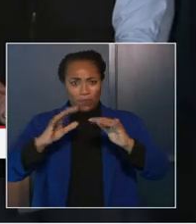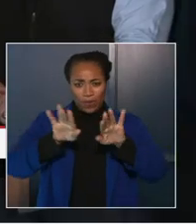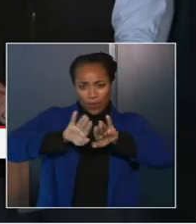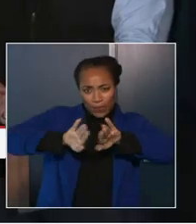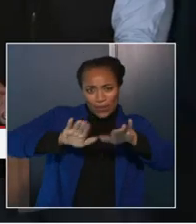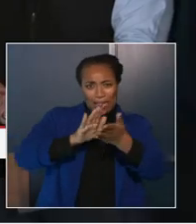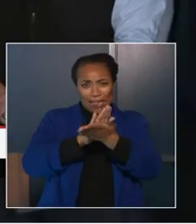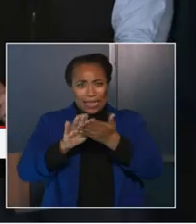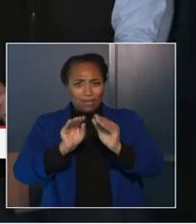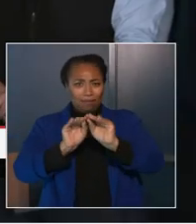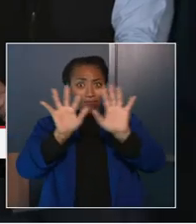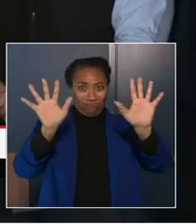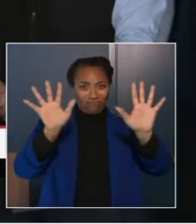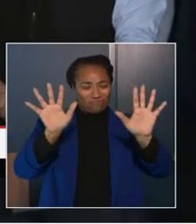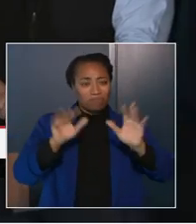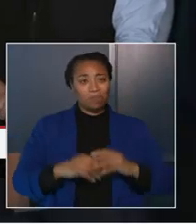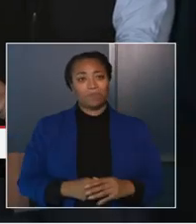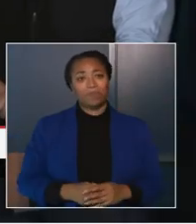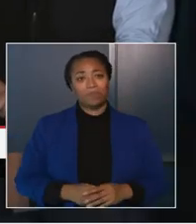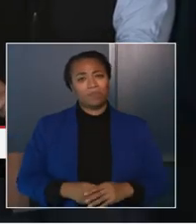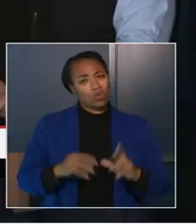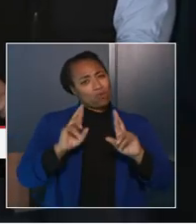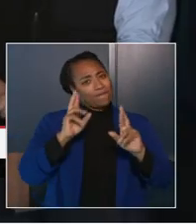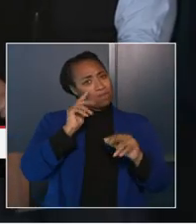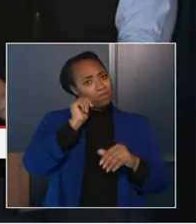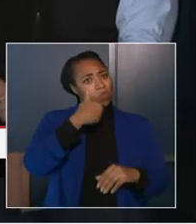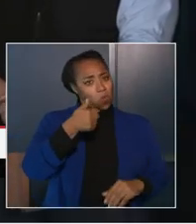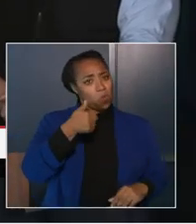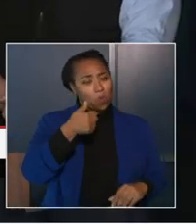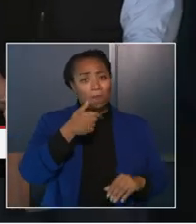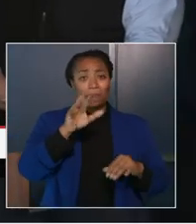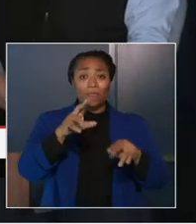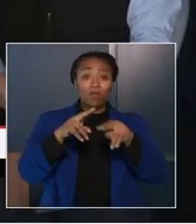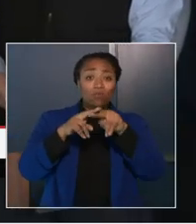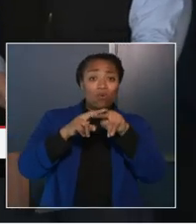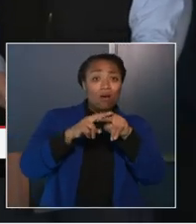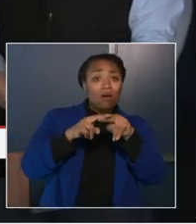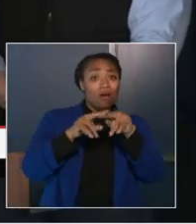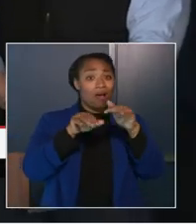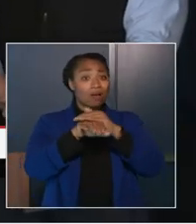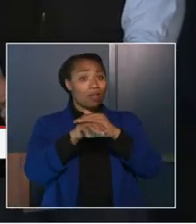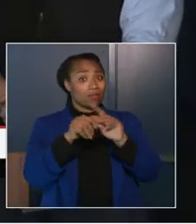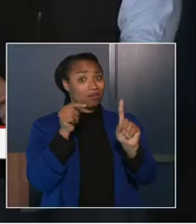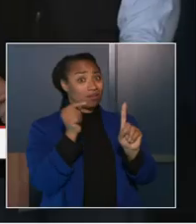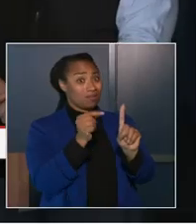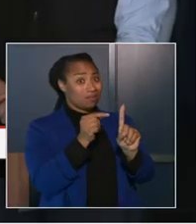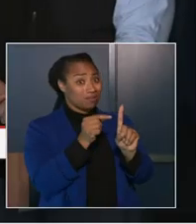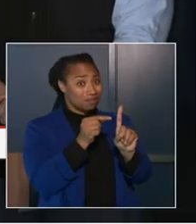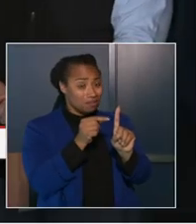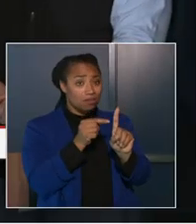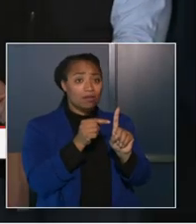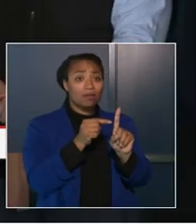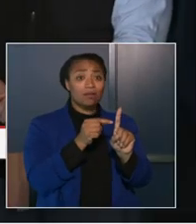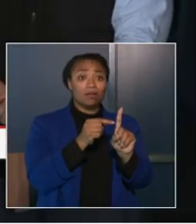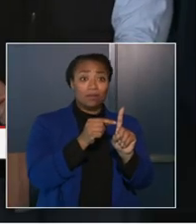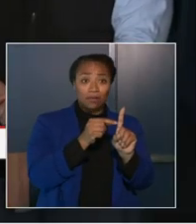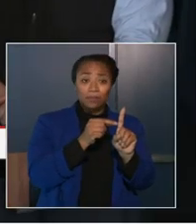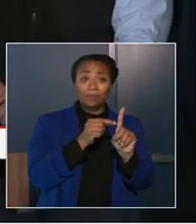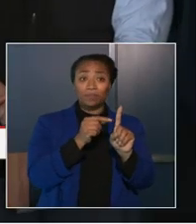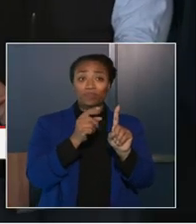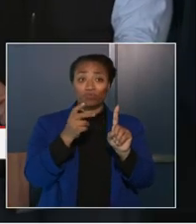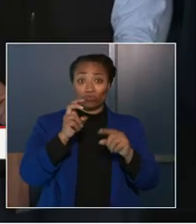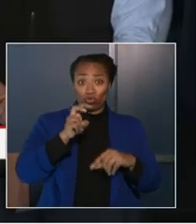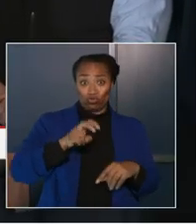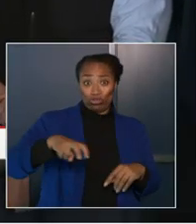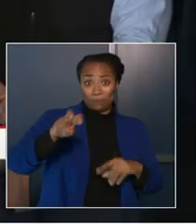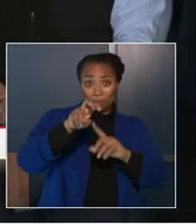people to book different trips, so we are going to be doing reduced service tomorrow. Really encourage people, WMATA.com/snow.